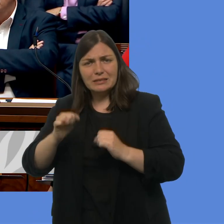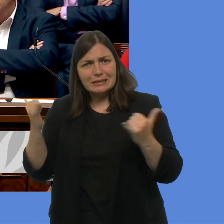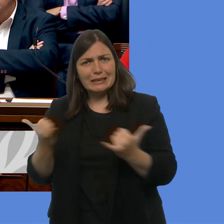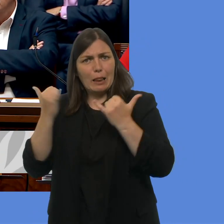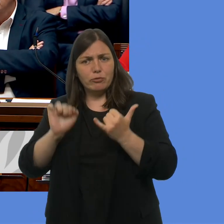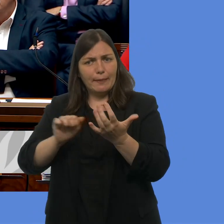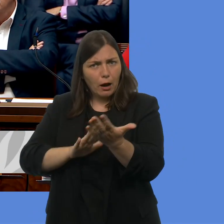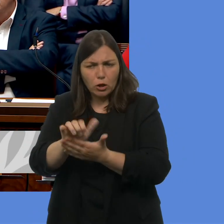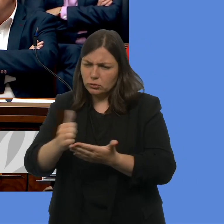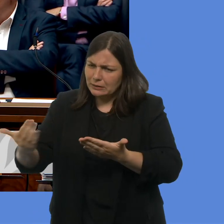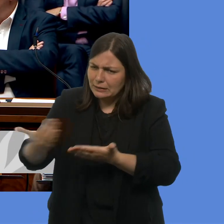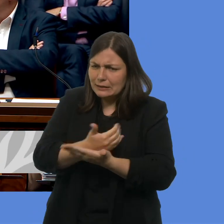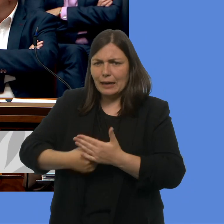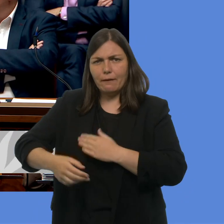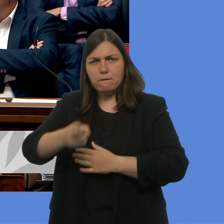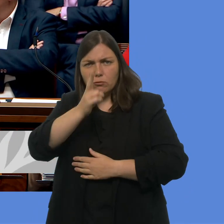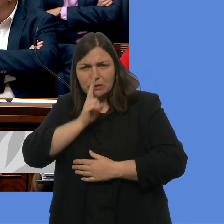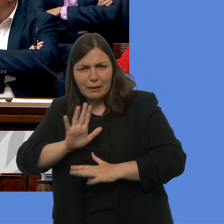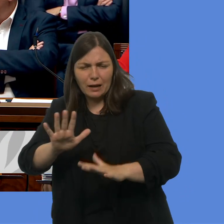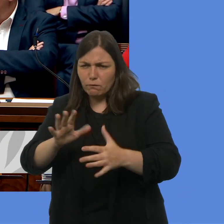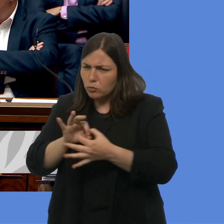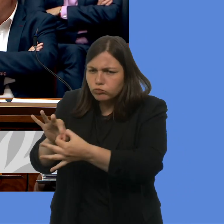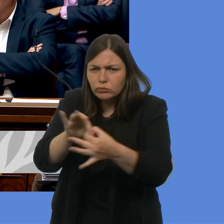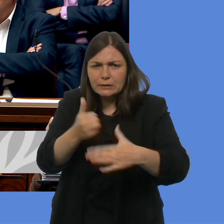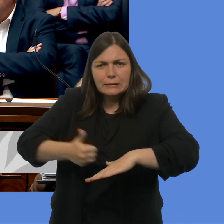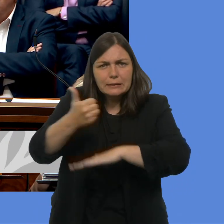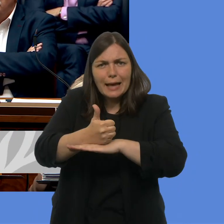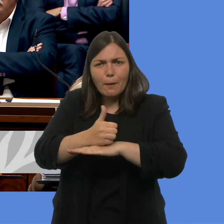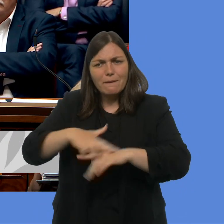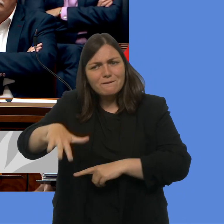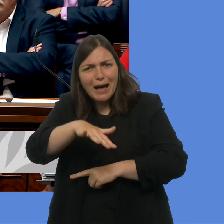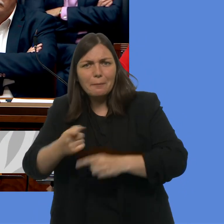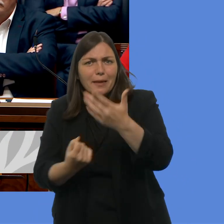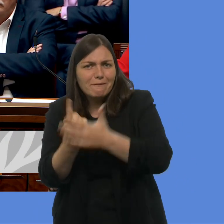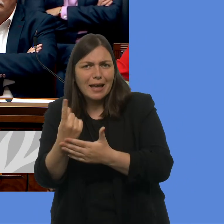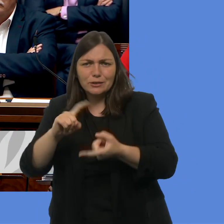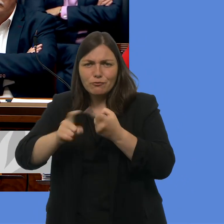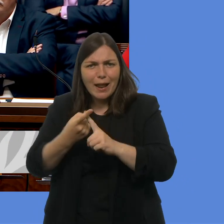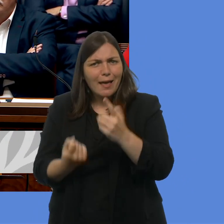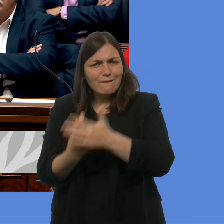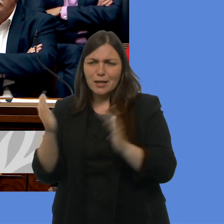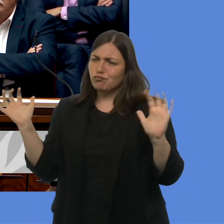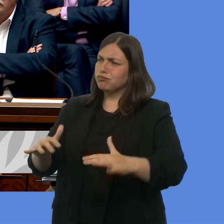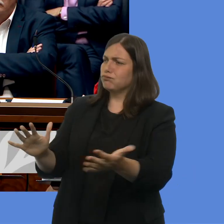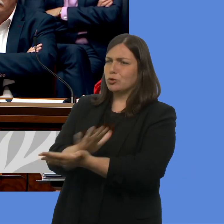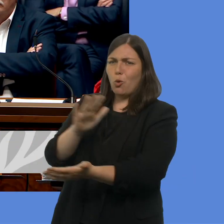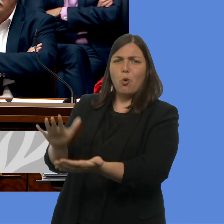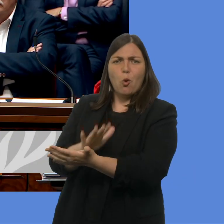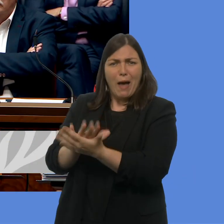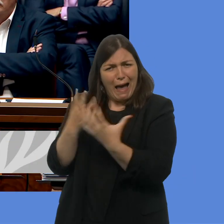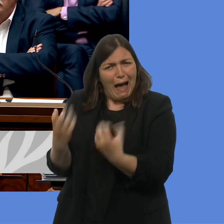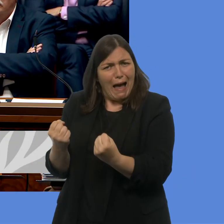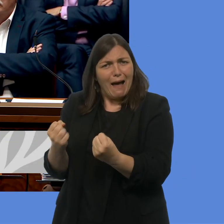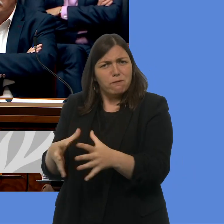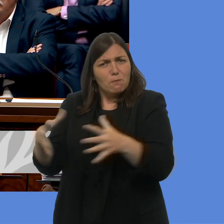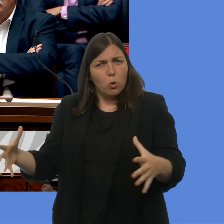their communities to make sure that they are family friendly and that they are enjoyed by all. But there is a small number of unregulated and illegal bonfires which raise